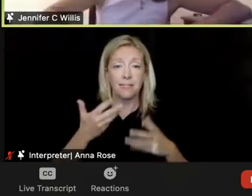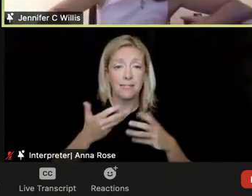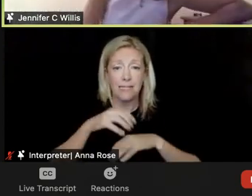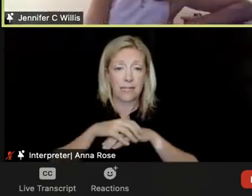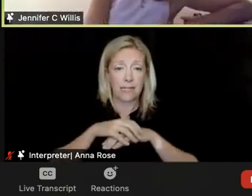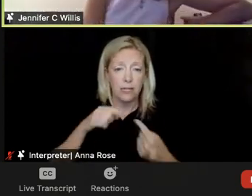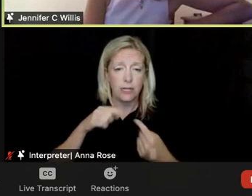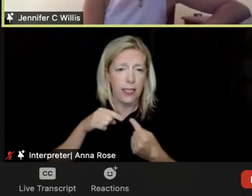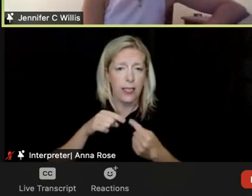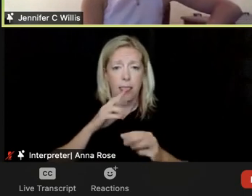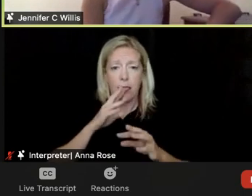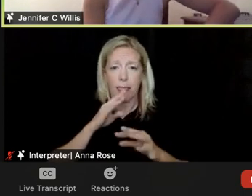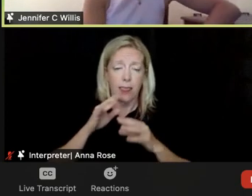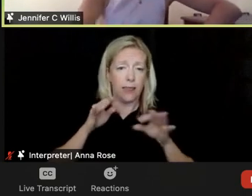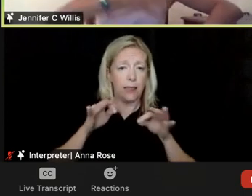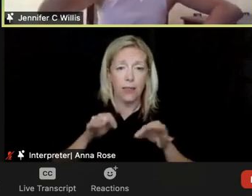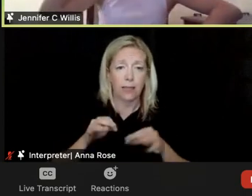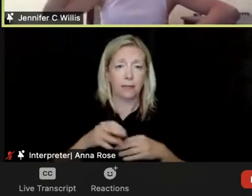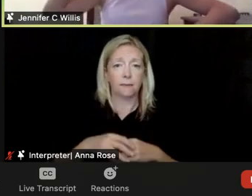words?